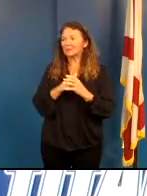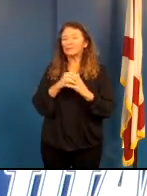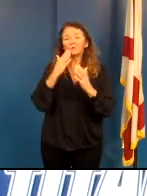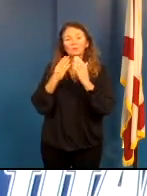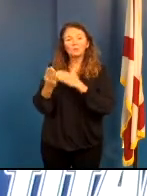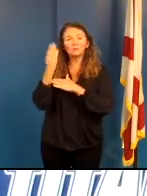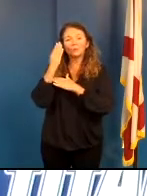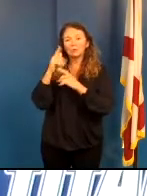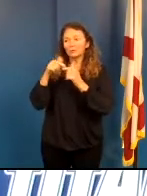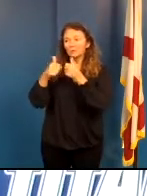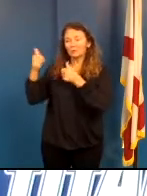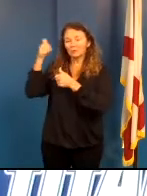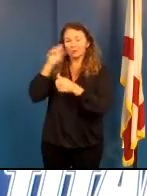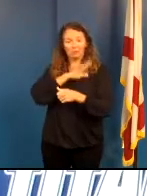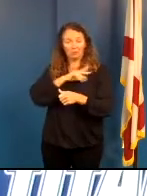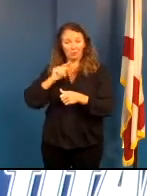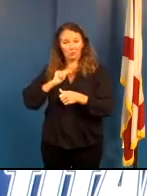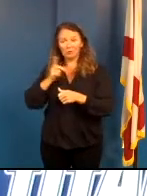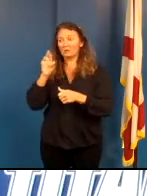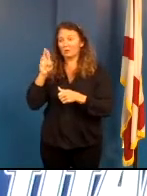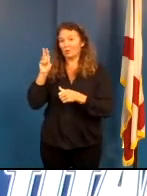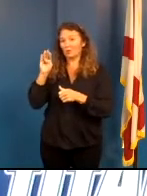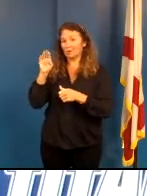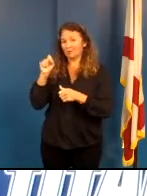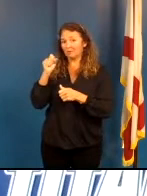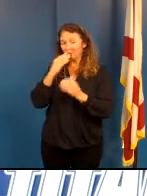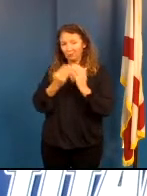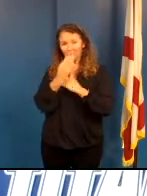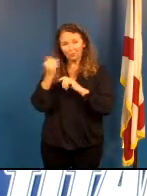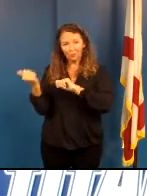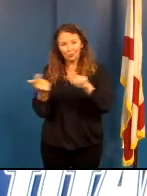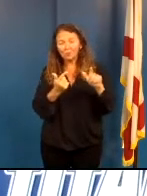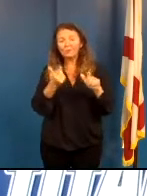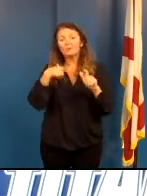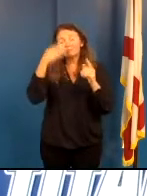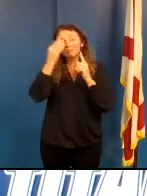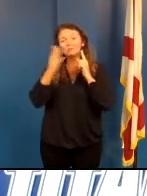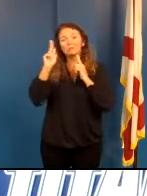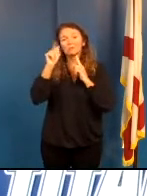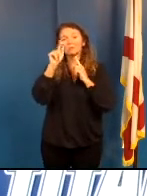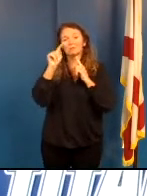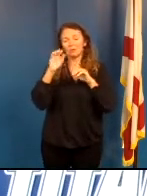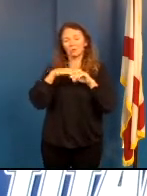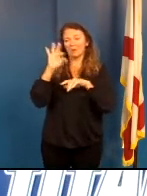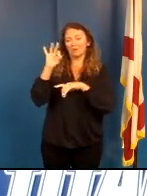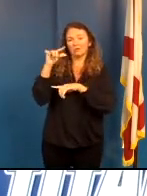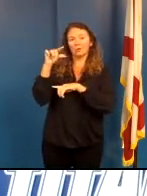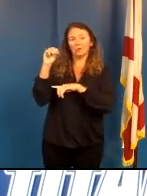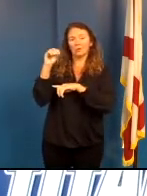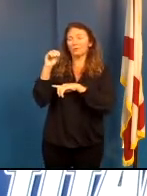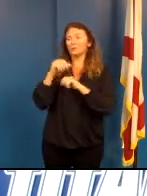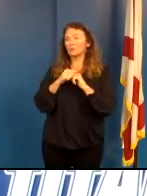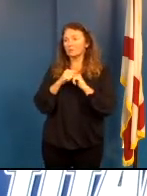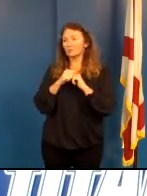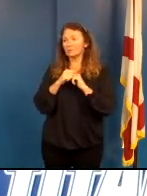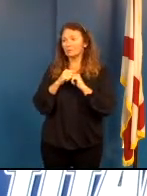Good morning, Madam Chair, trustees, Dr. Williams. I'm here this morning to give you an update on FGO. To be respectful